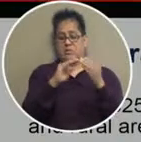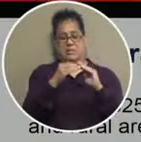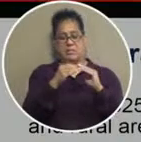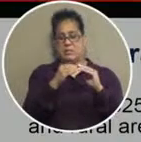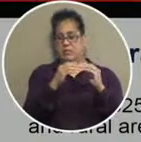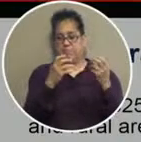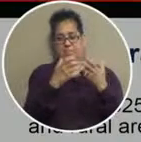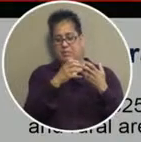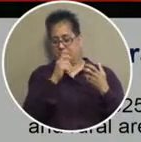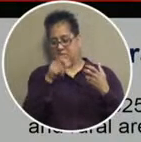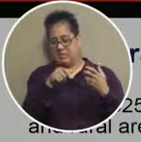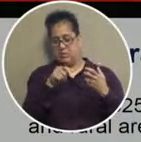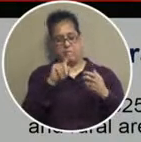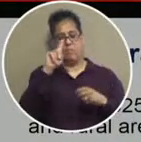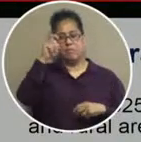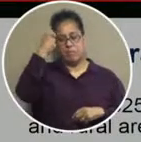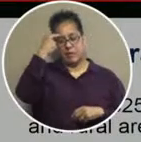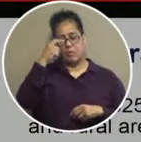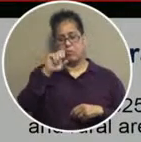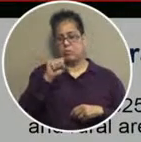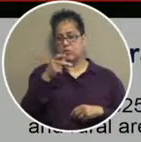100% federal share.